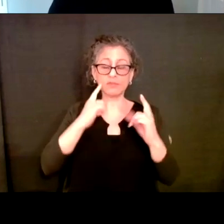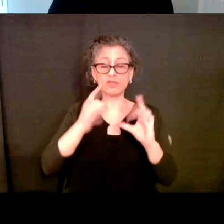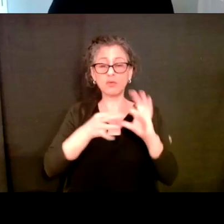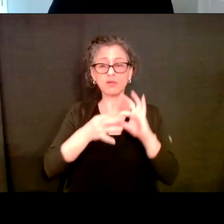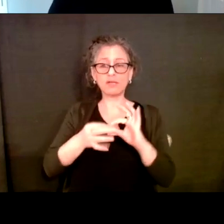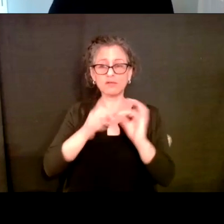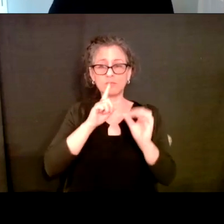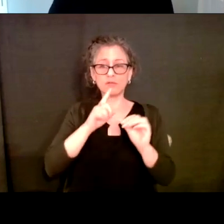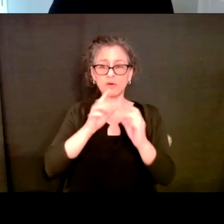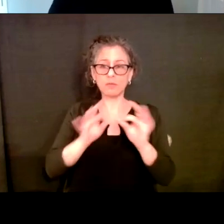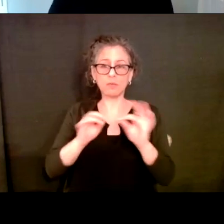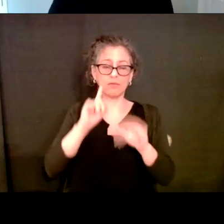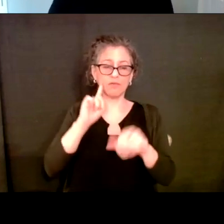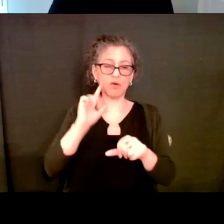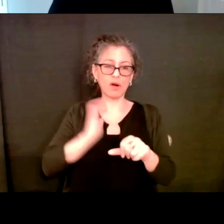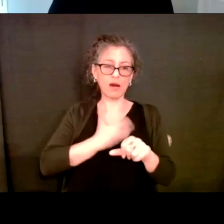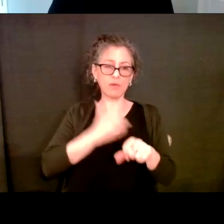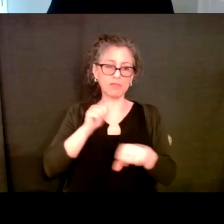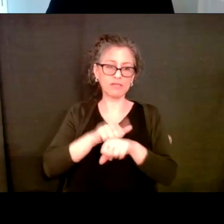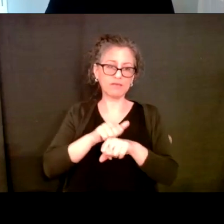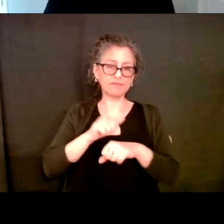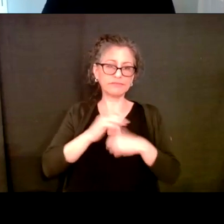our resilience.